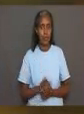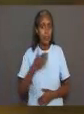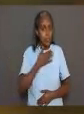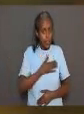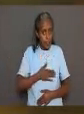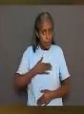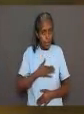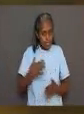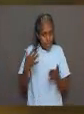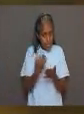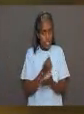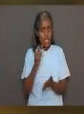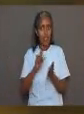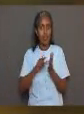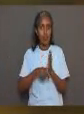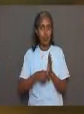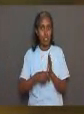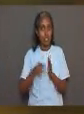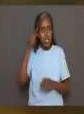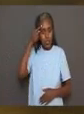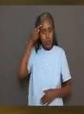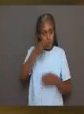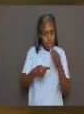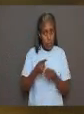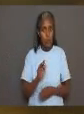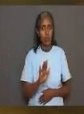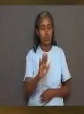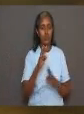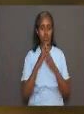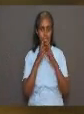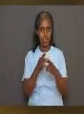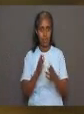Please take a few minutes to think about your answer.